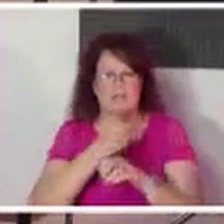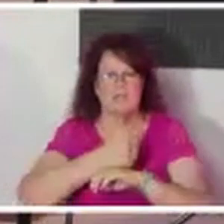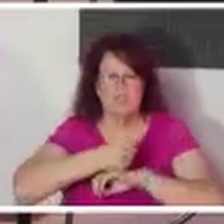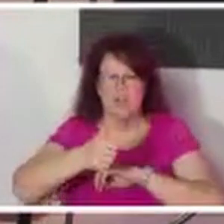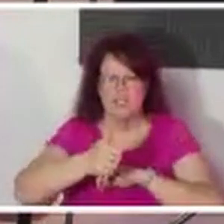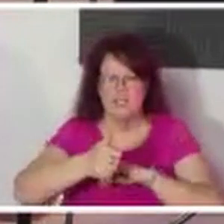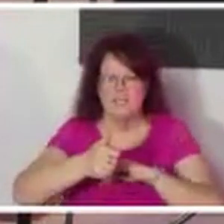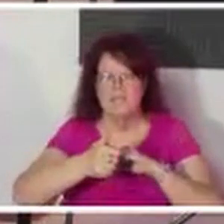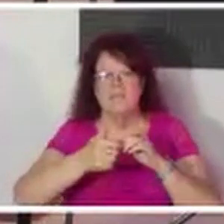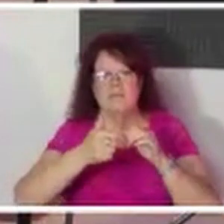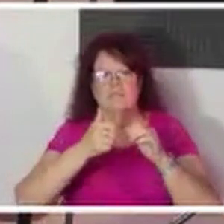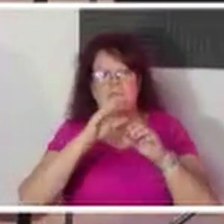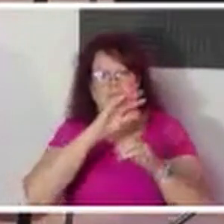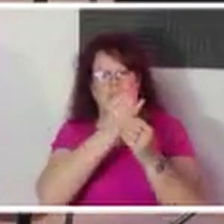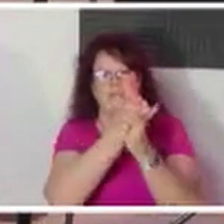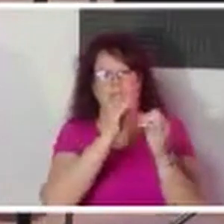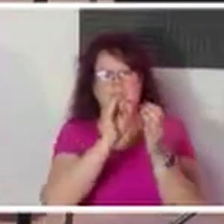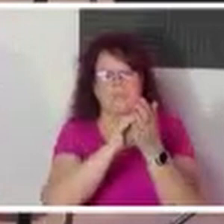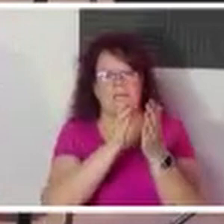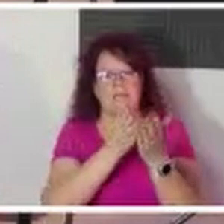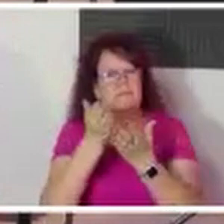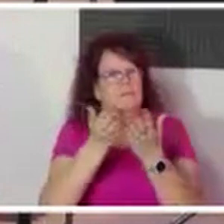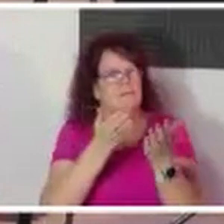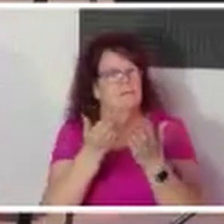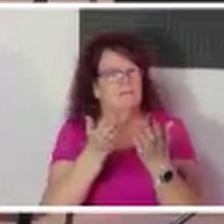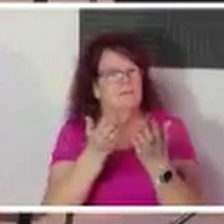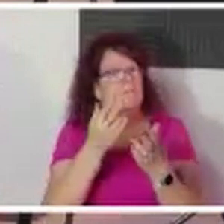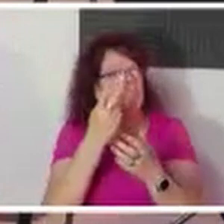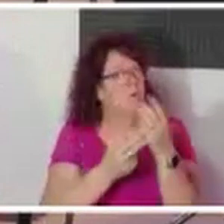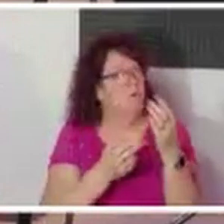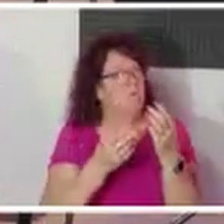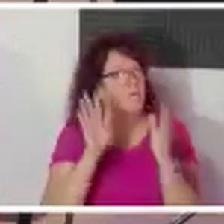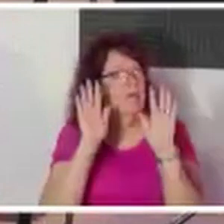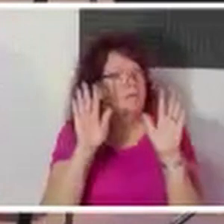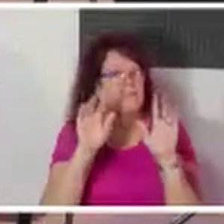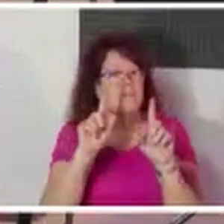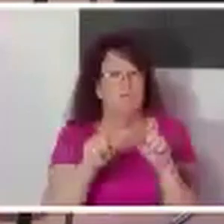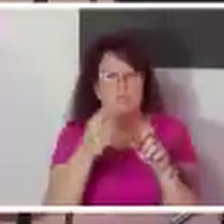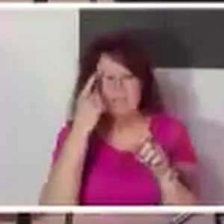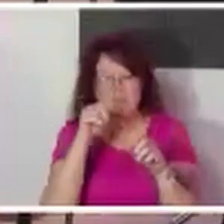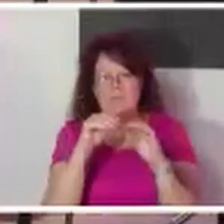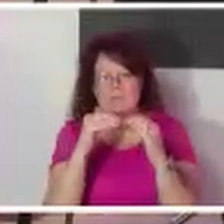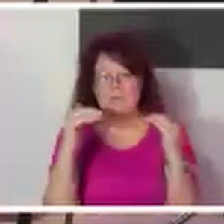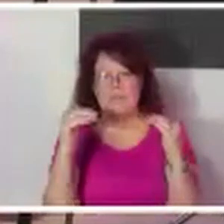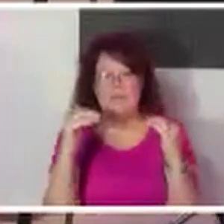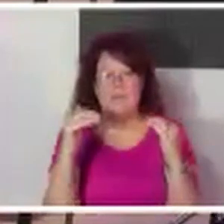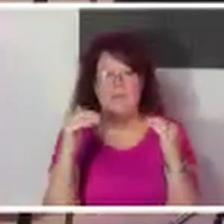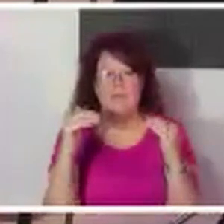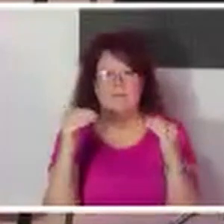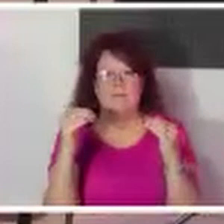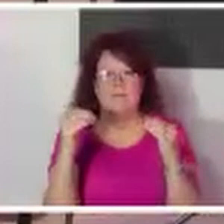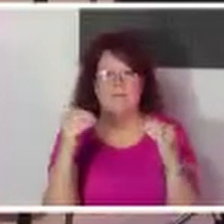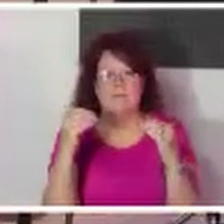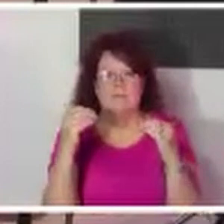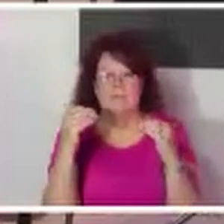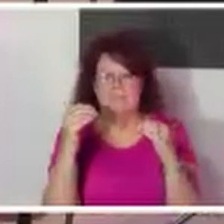you serve? Both excellent questions. I think there is a level of absurdity to the system itself